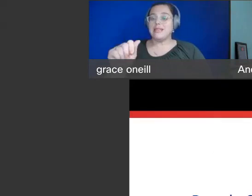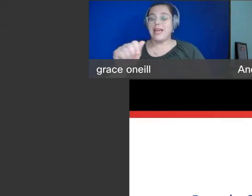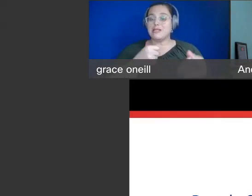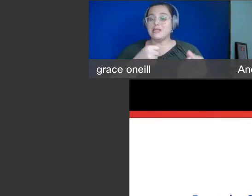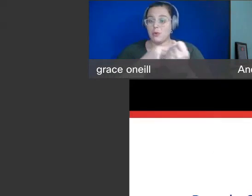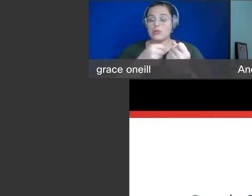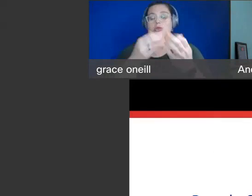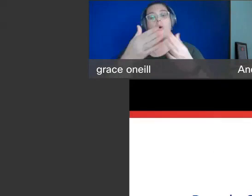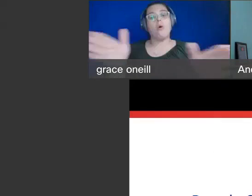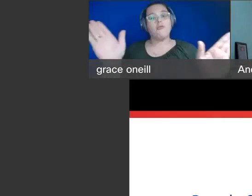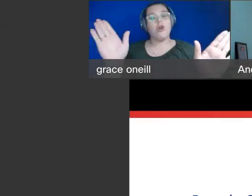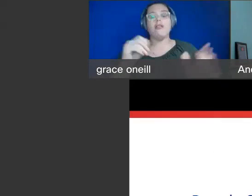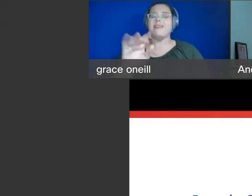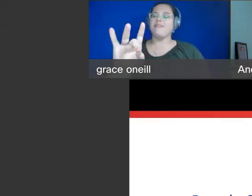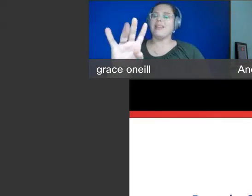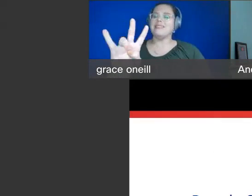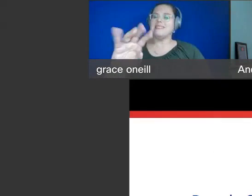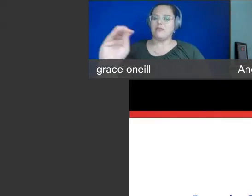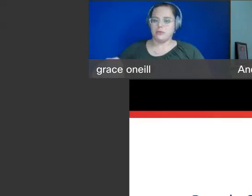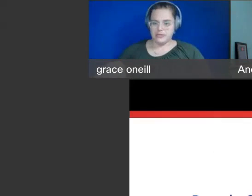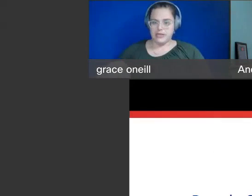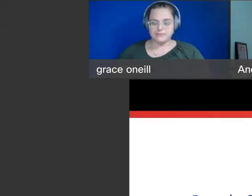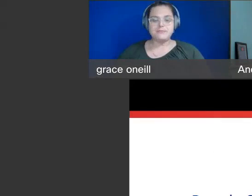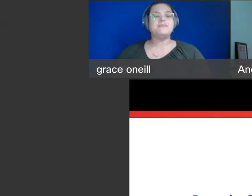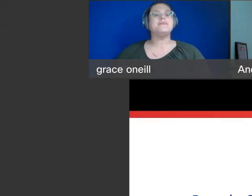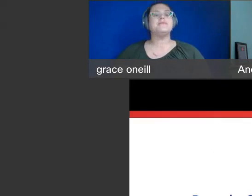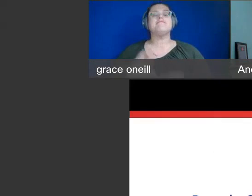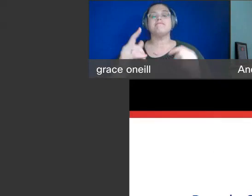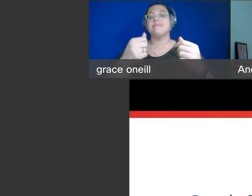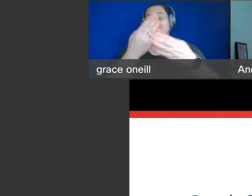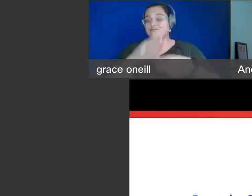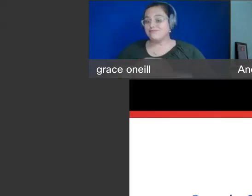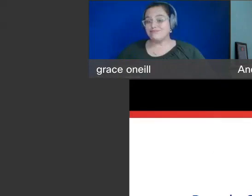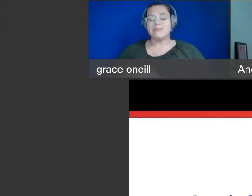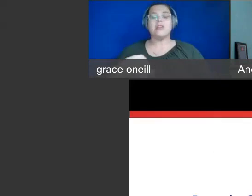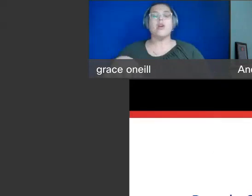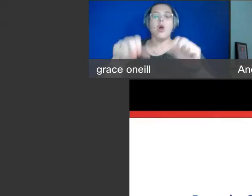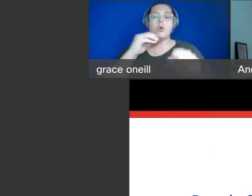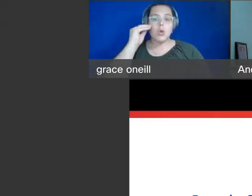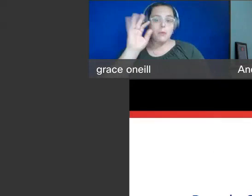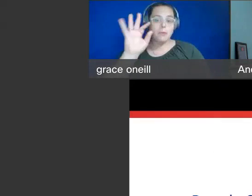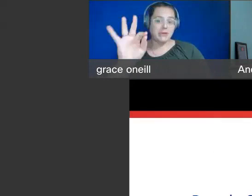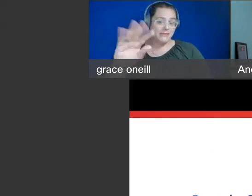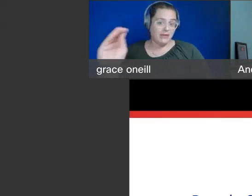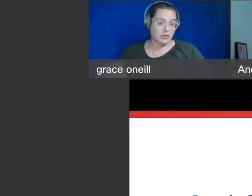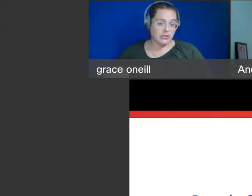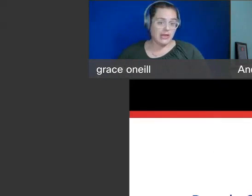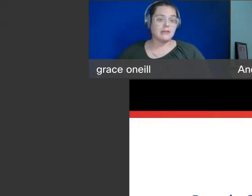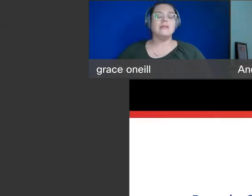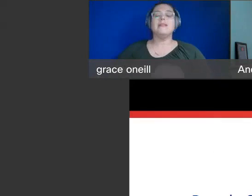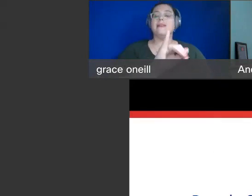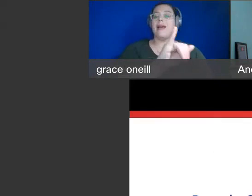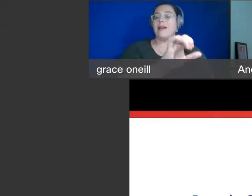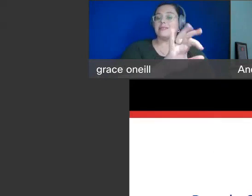vaccination rate of 87%. In host homes, it's 95%. In ICFs, we'd